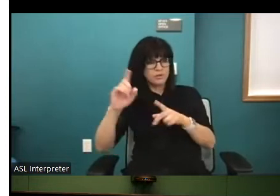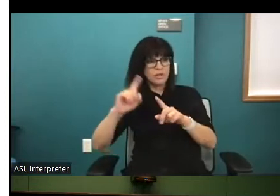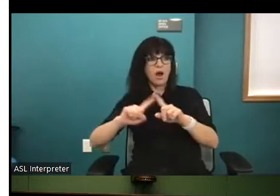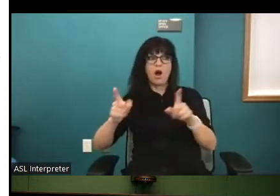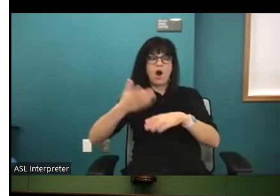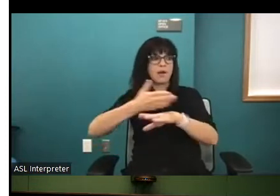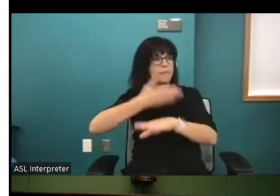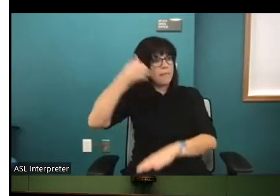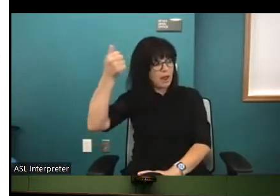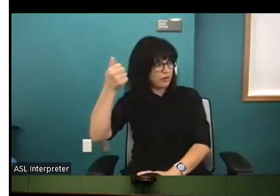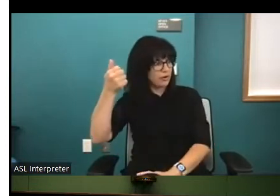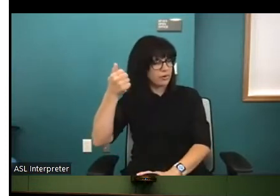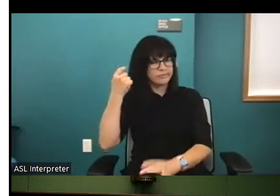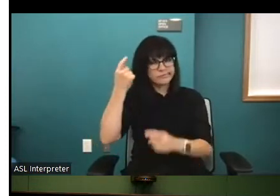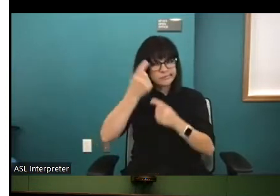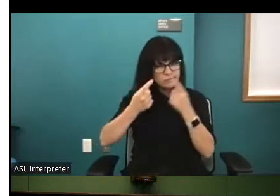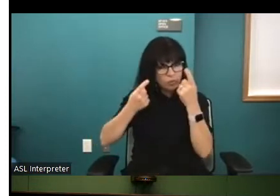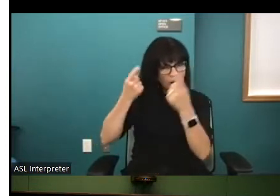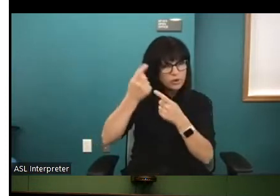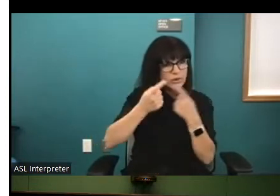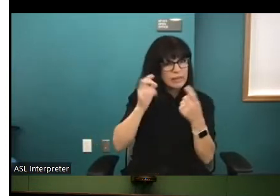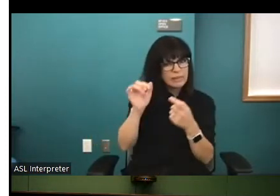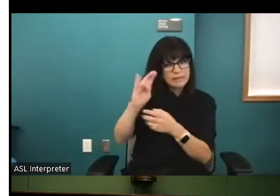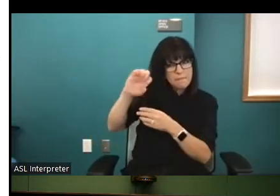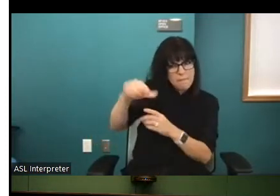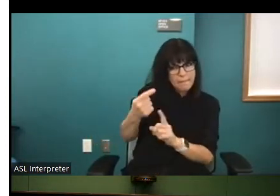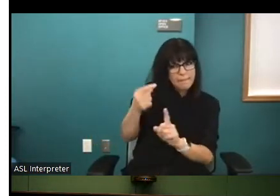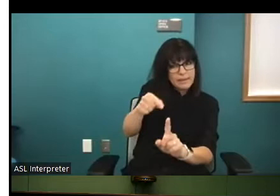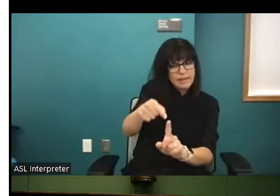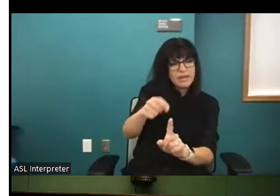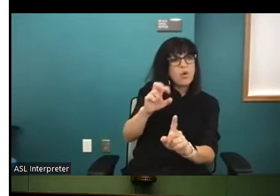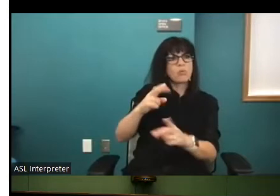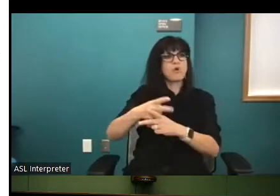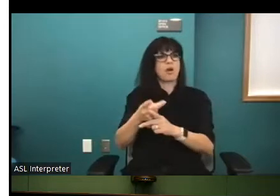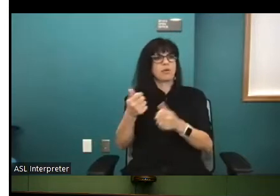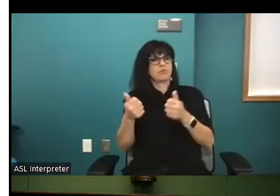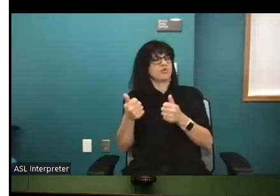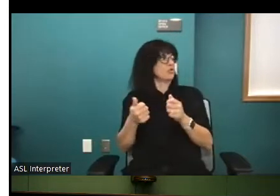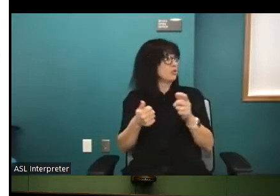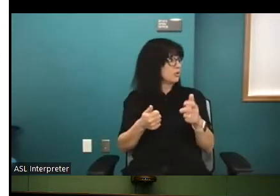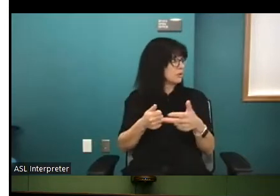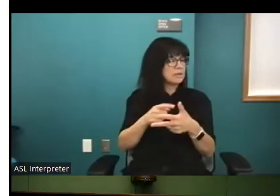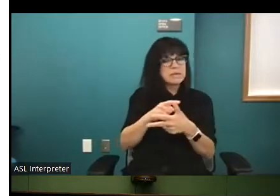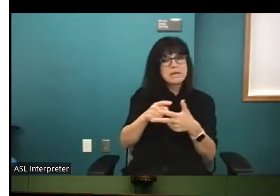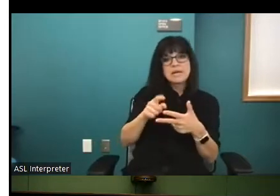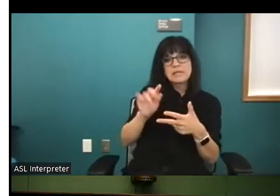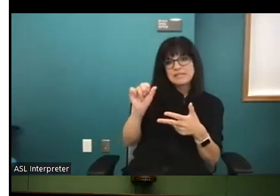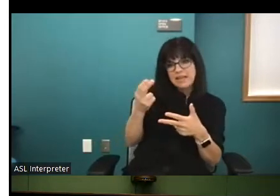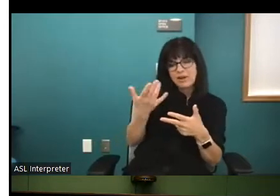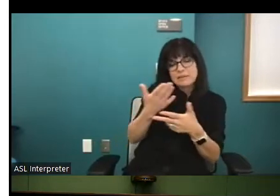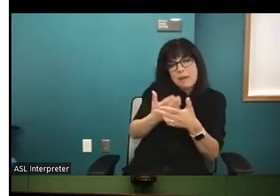just better. And I'm just wondering if that is a mapping thing or if that's a product It's, thing. okay, it's some of both. And